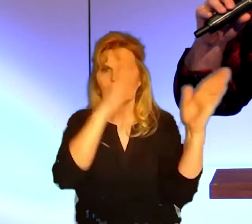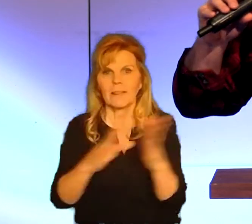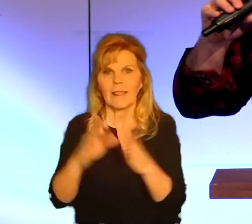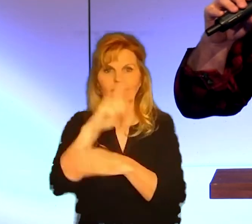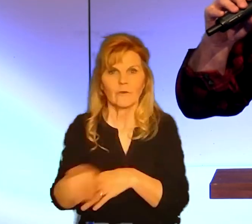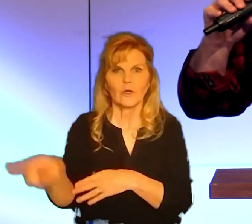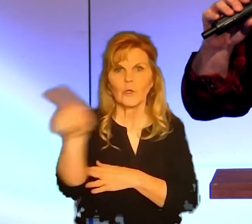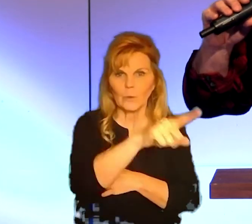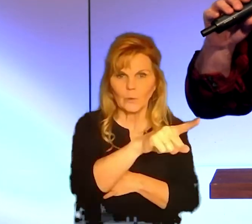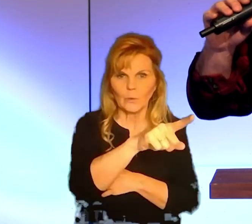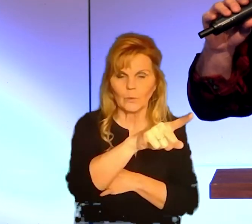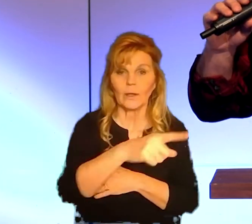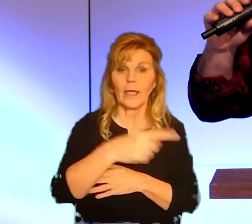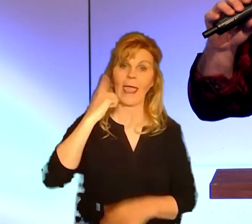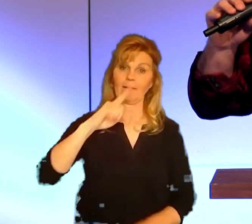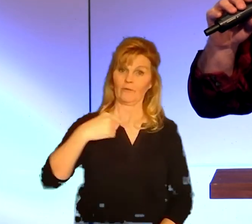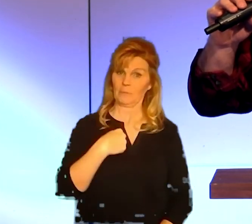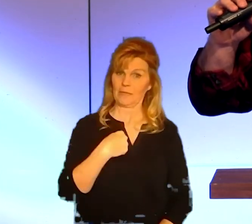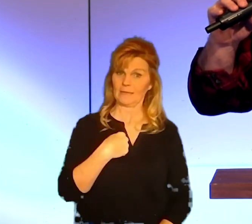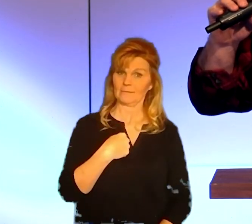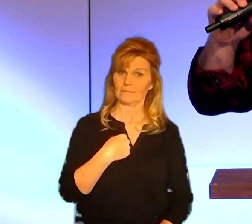He has one for me.